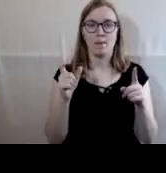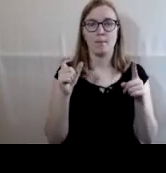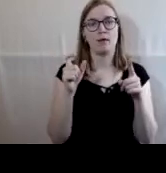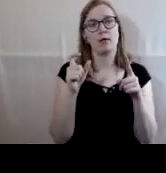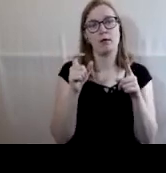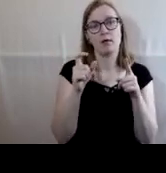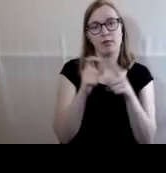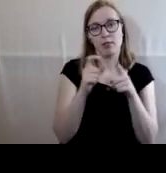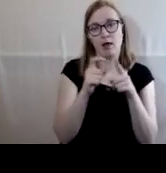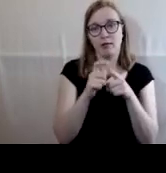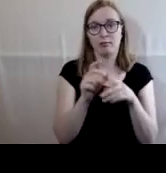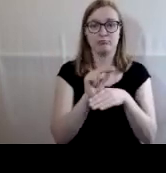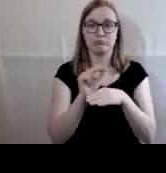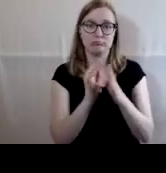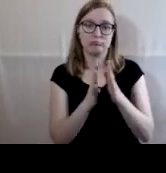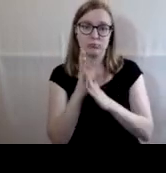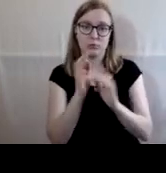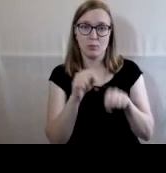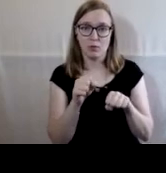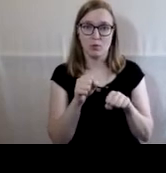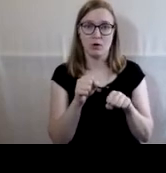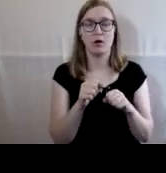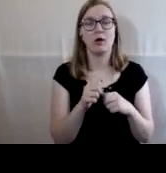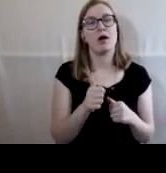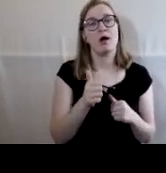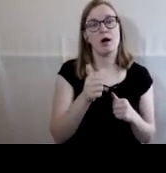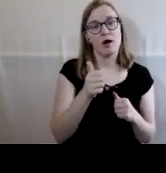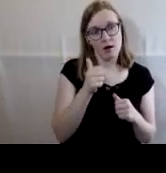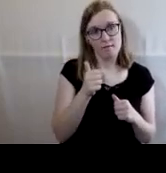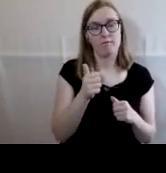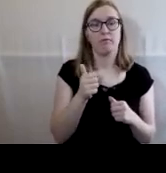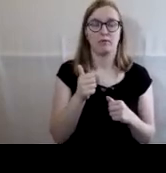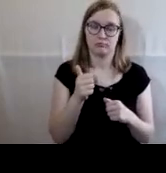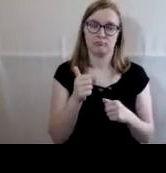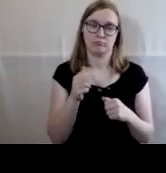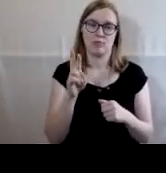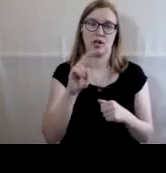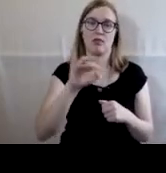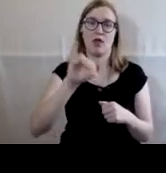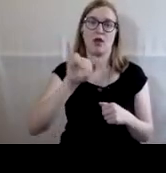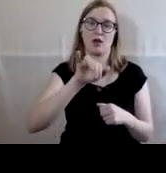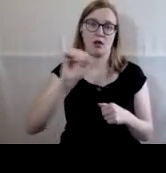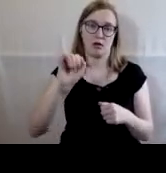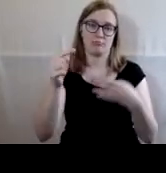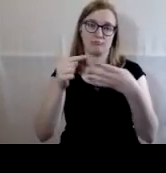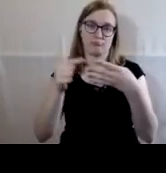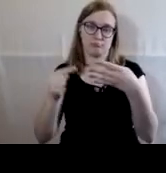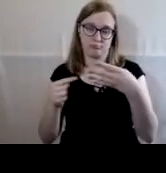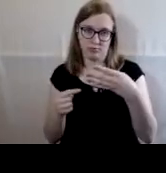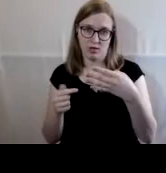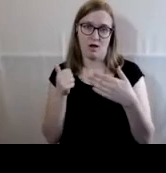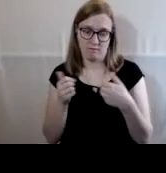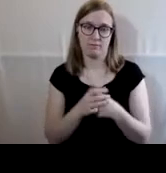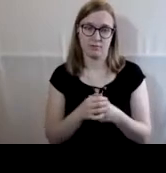courses, to the criteria that you apply to